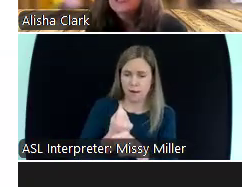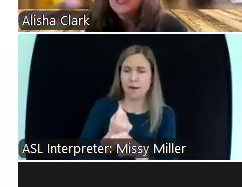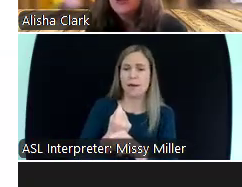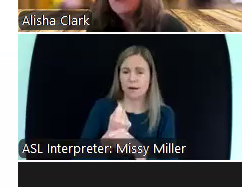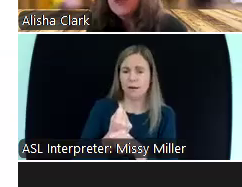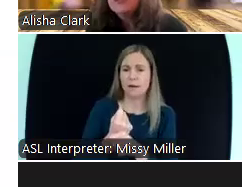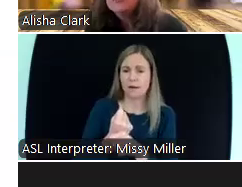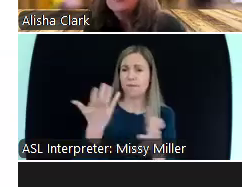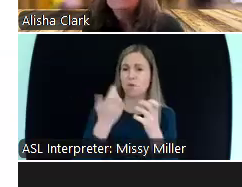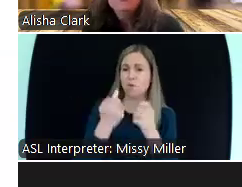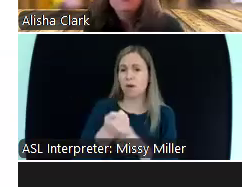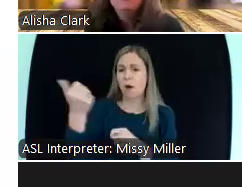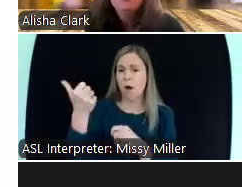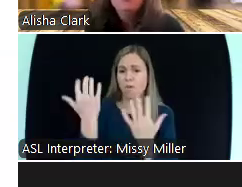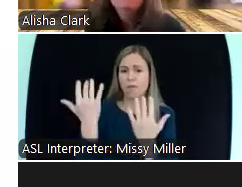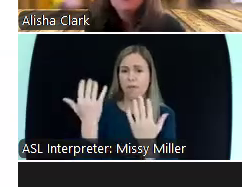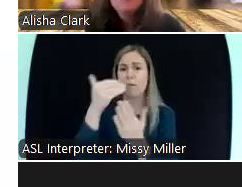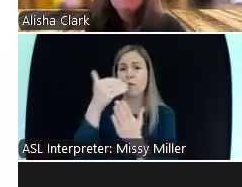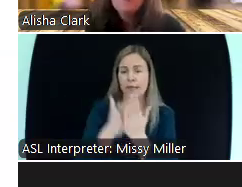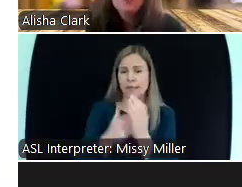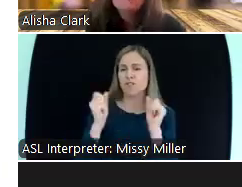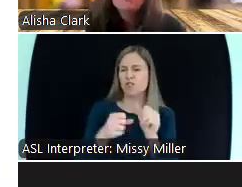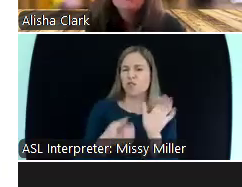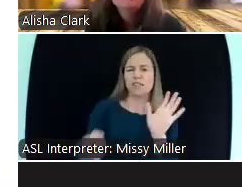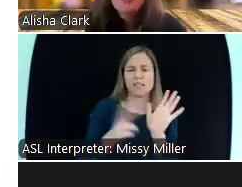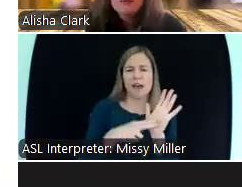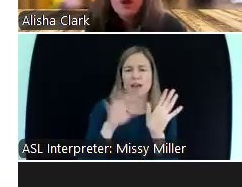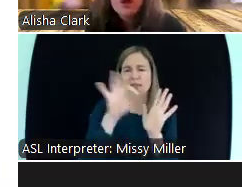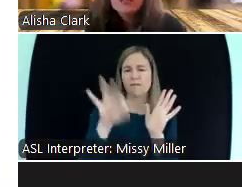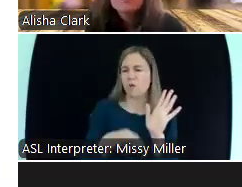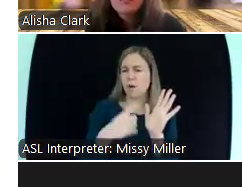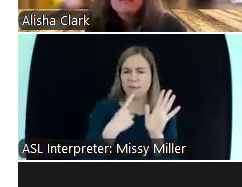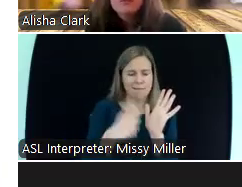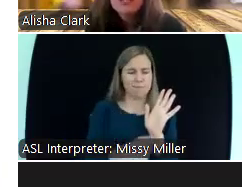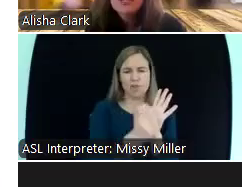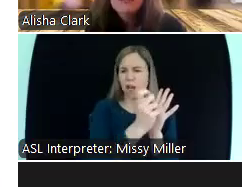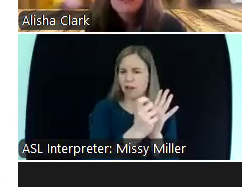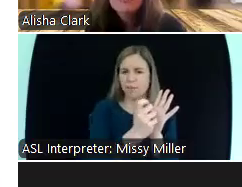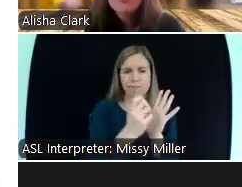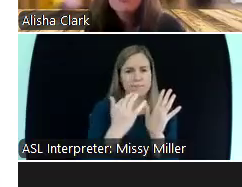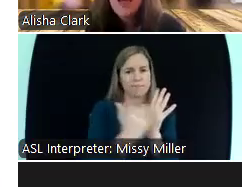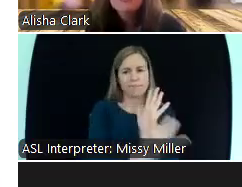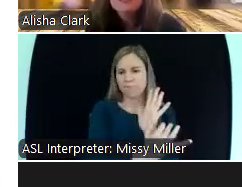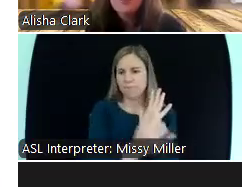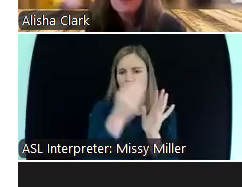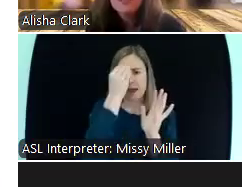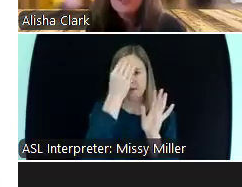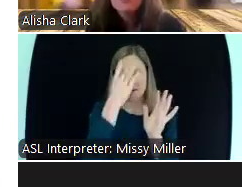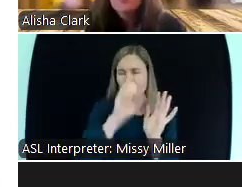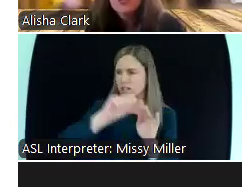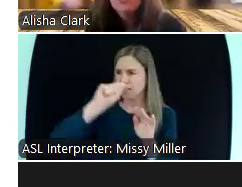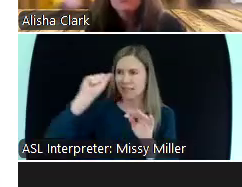be taken off the wait list, you can sign that form, check the box, put the information in there, and send it back to the